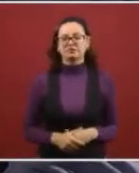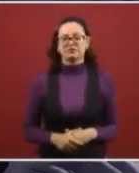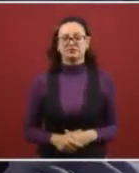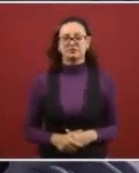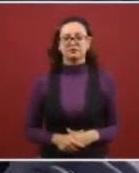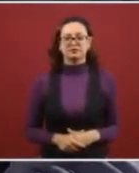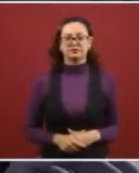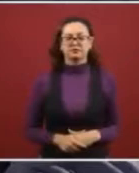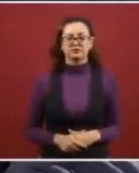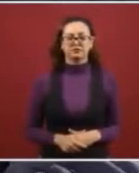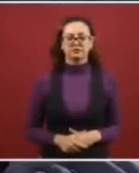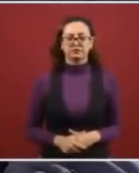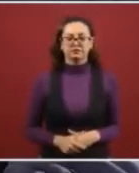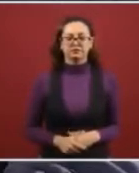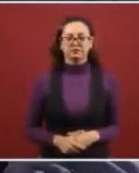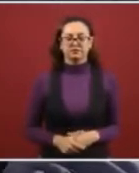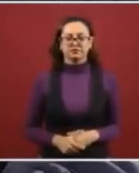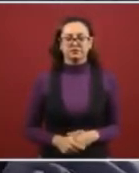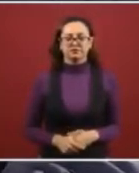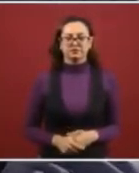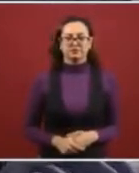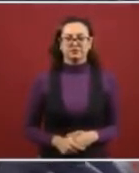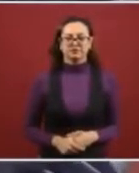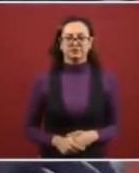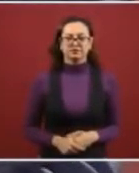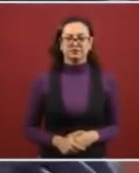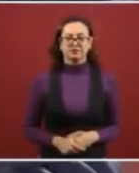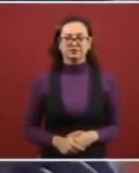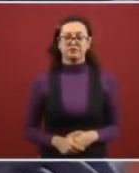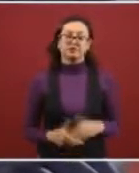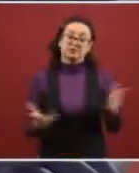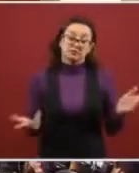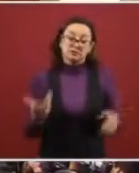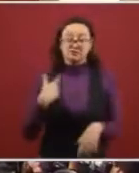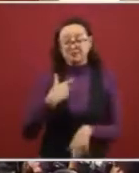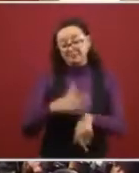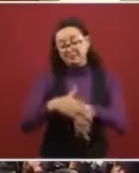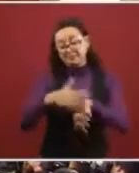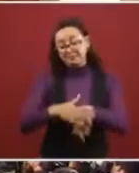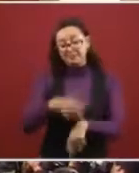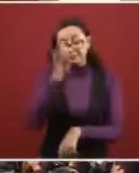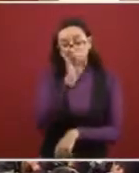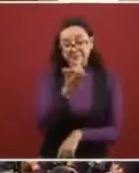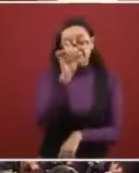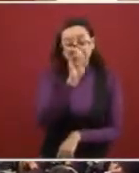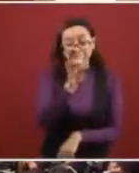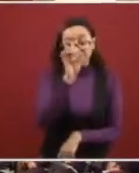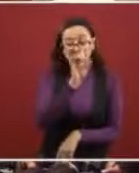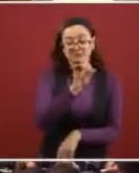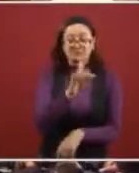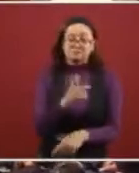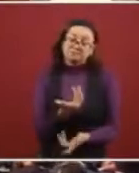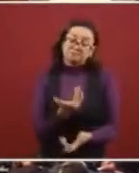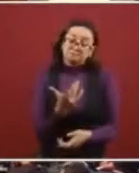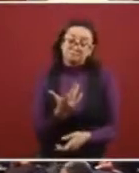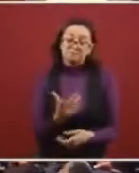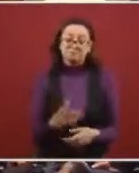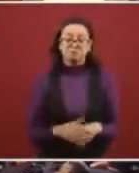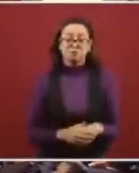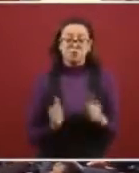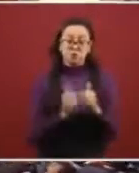hate. People will dislike you. Es una recomendación that's just a recommendation. Fraterna.